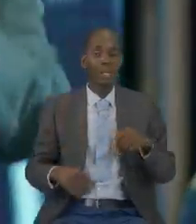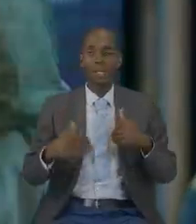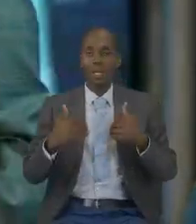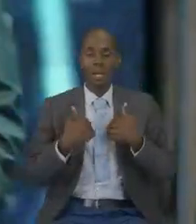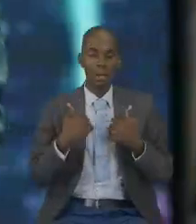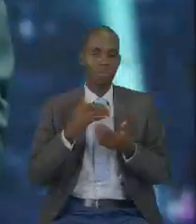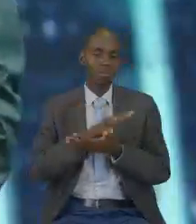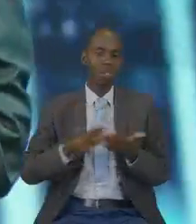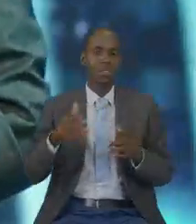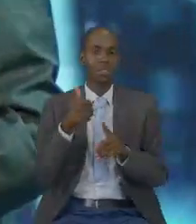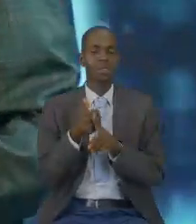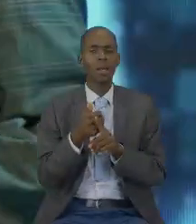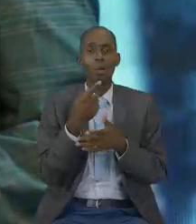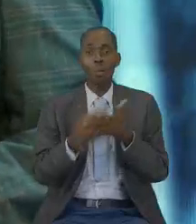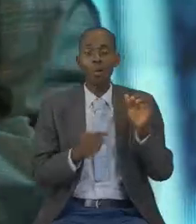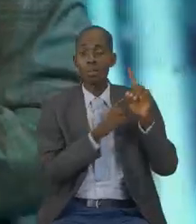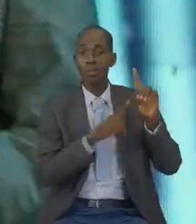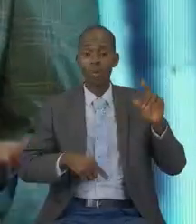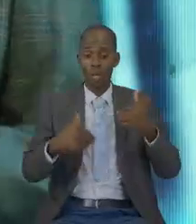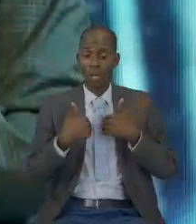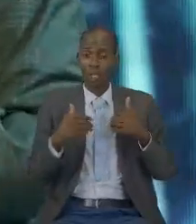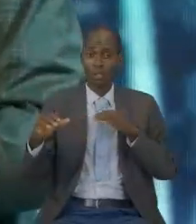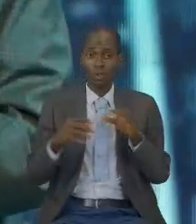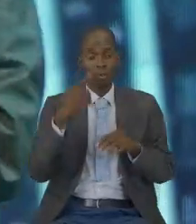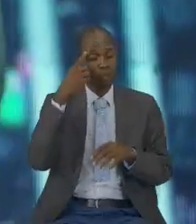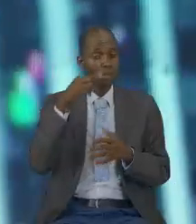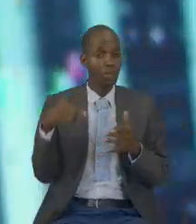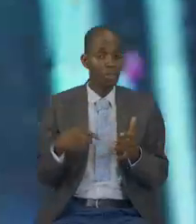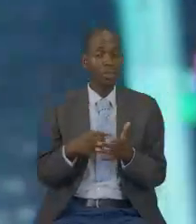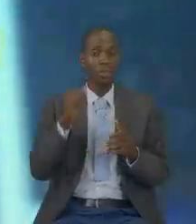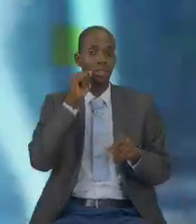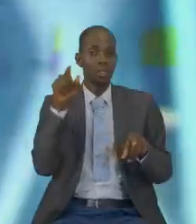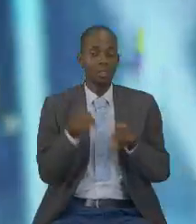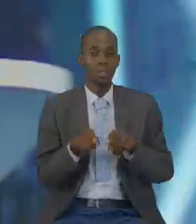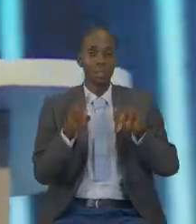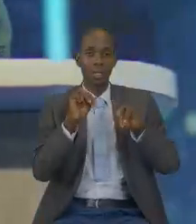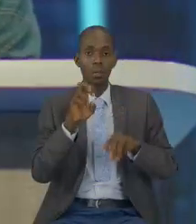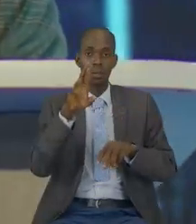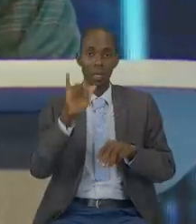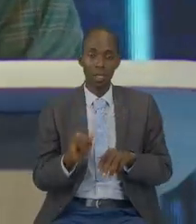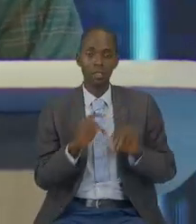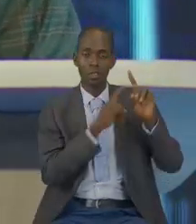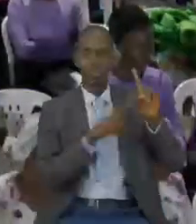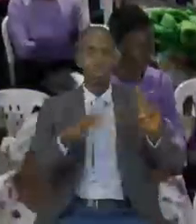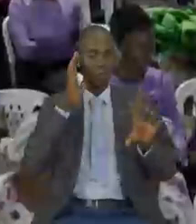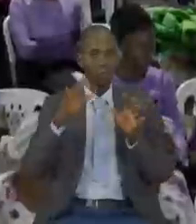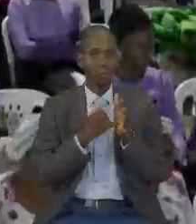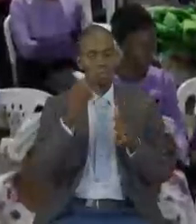herself. And what the Lord has done for a beloved sister, Mercy, the Lord will do for you.